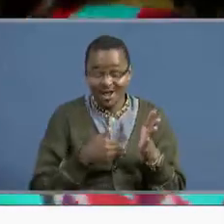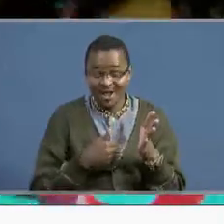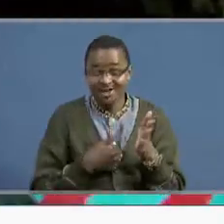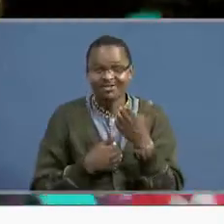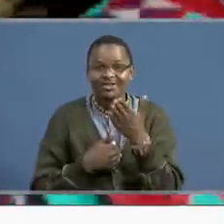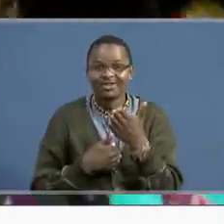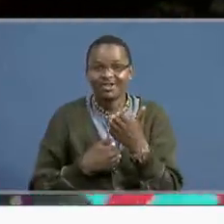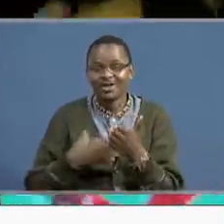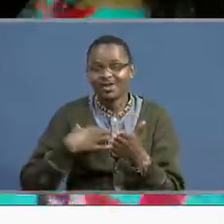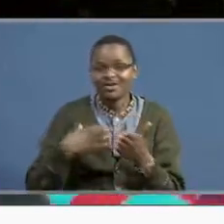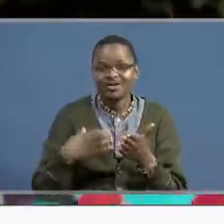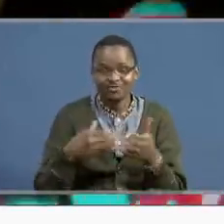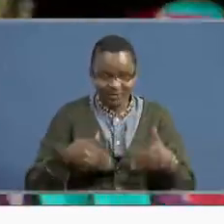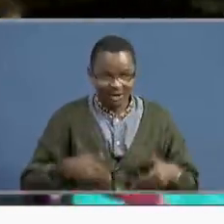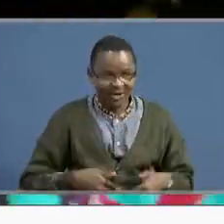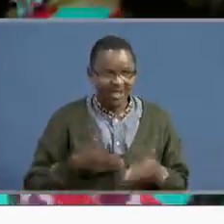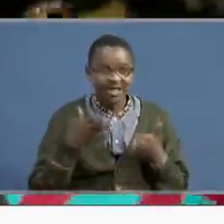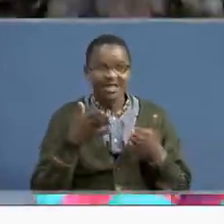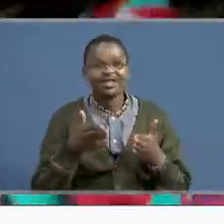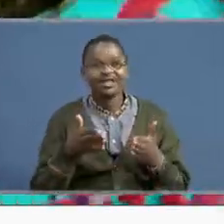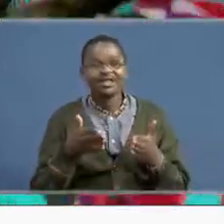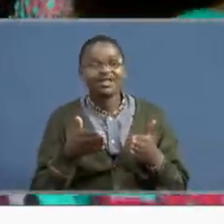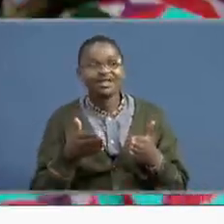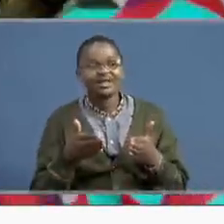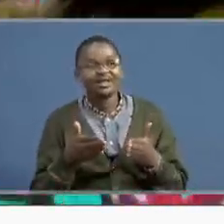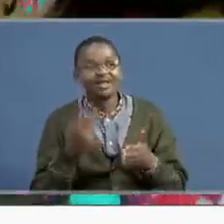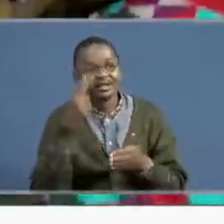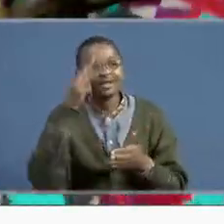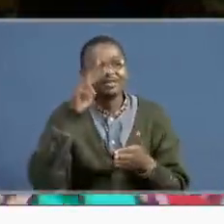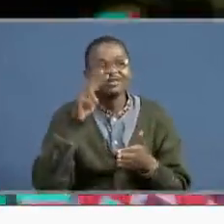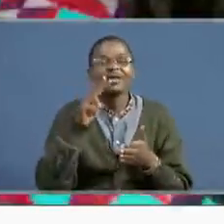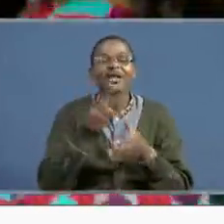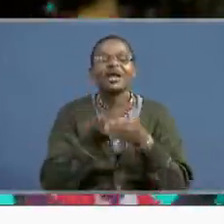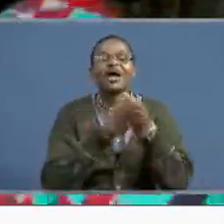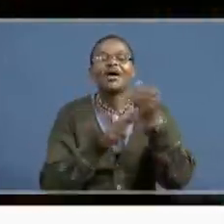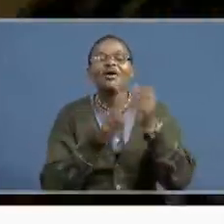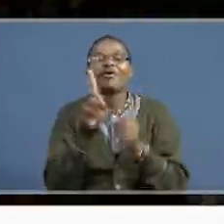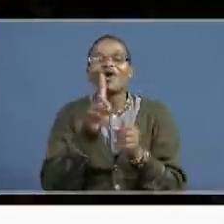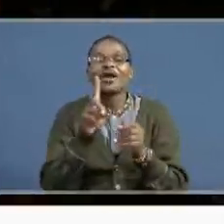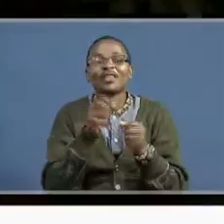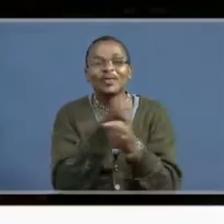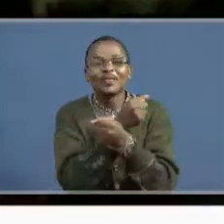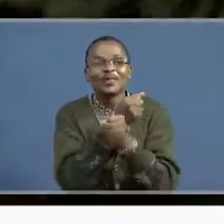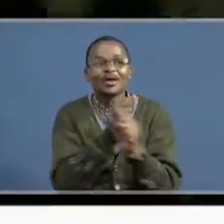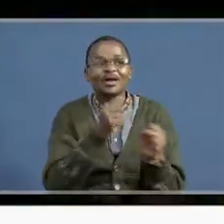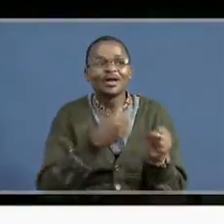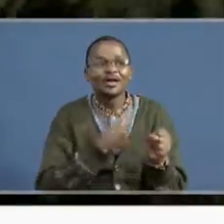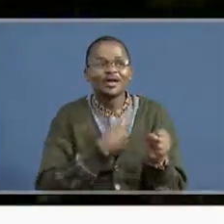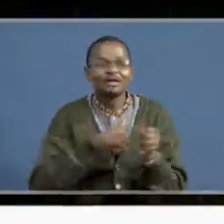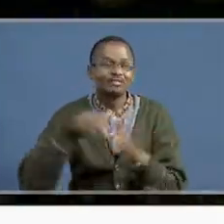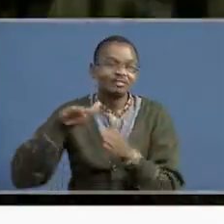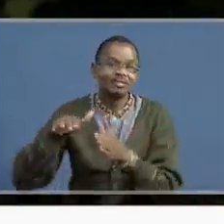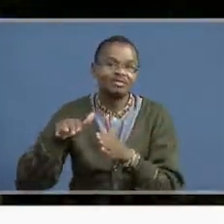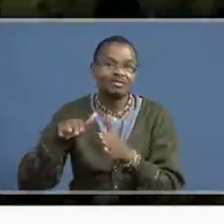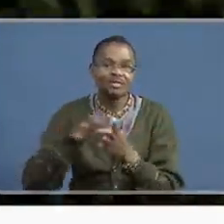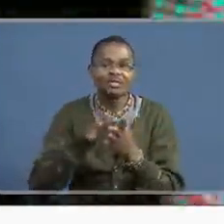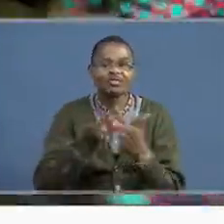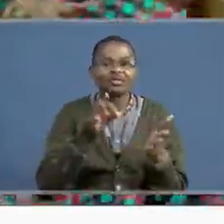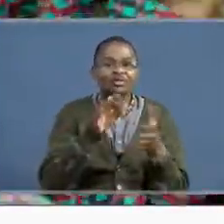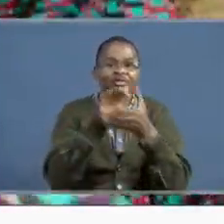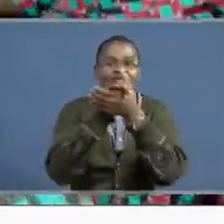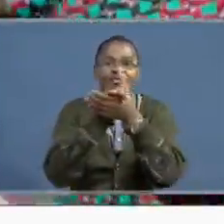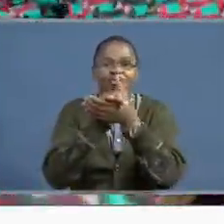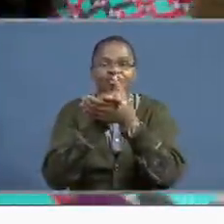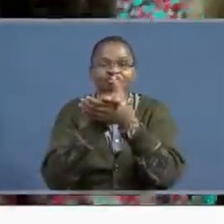ascended to power on a theme of youth, this might be seen as a double standard where the president seems to have abandoned the spirit of Jubilee